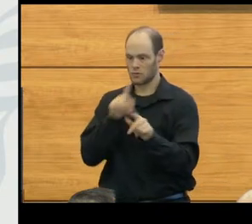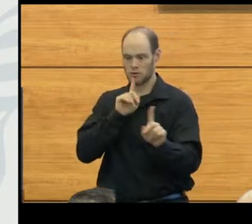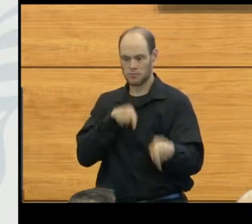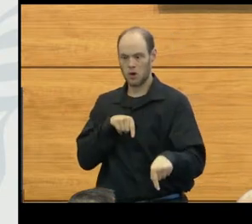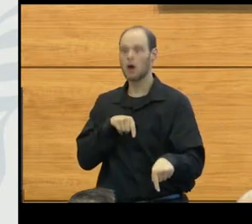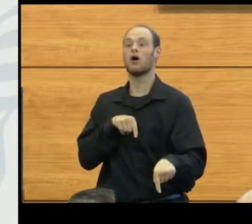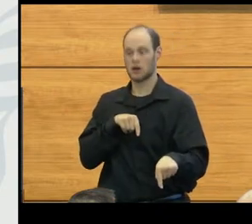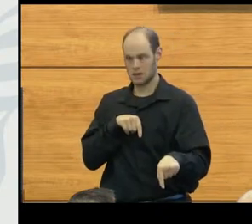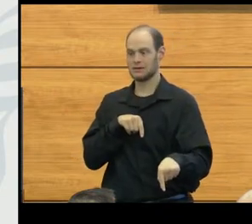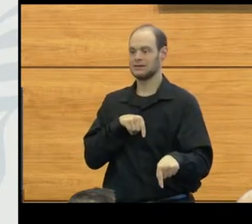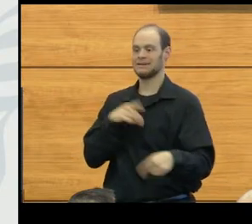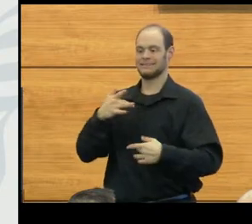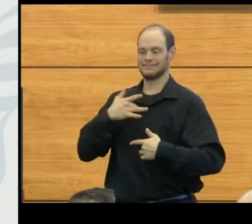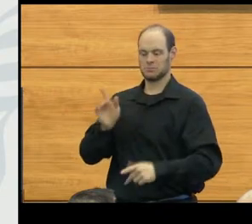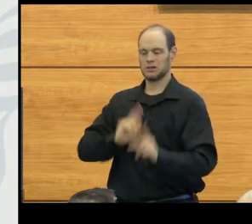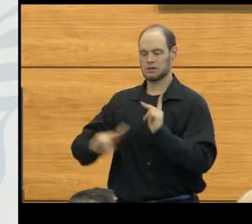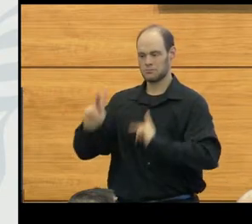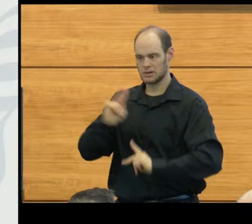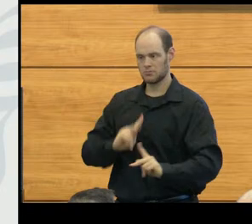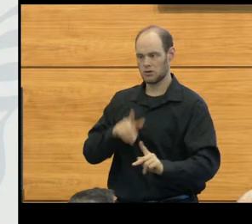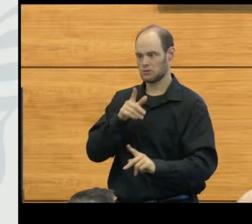reports are the ones that everybody